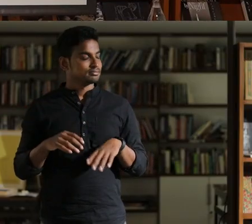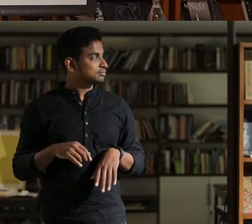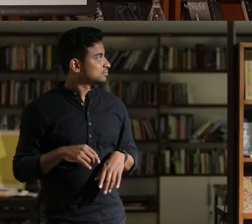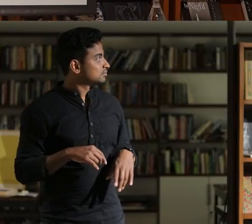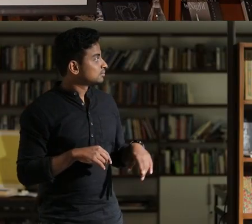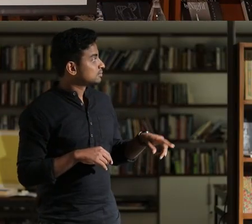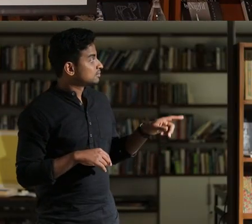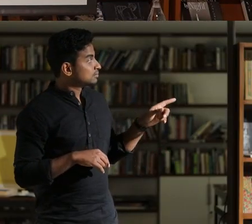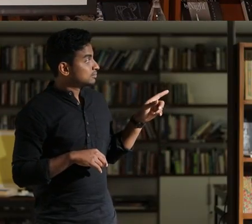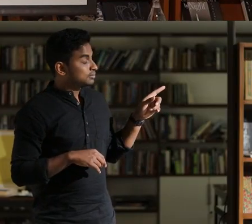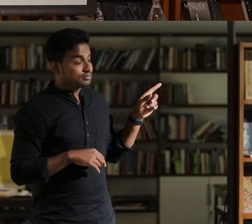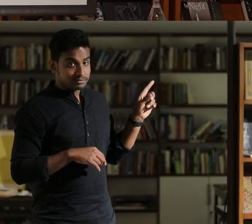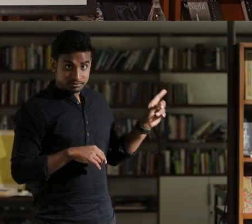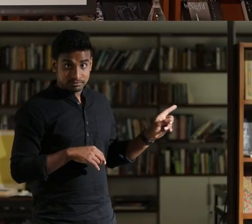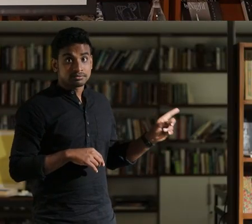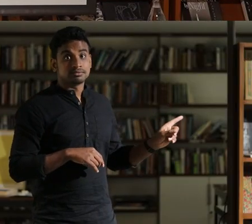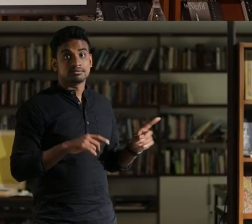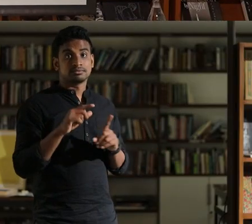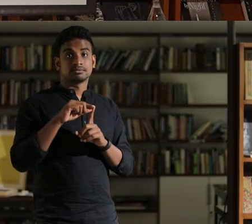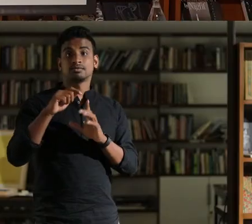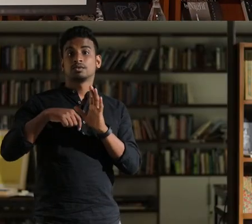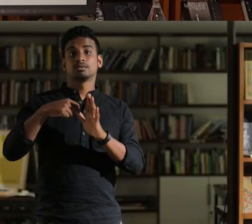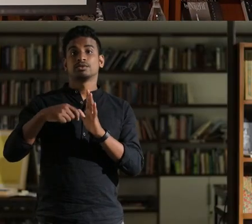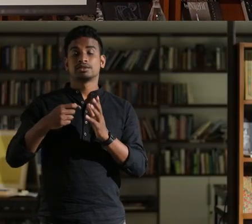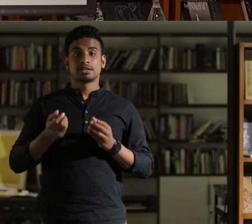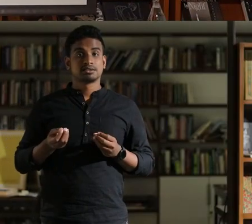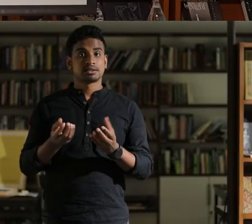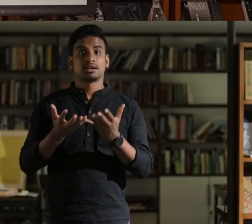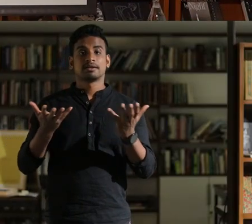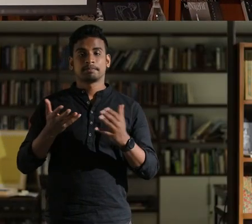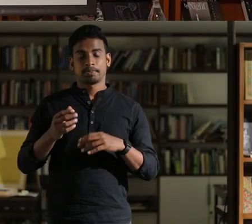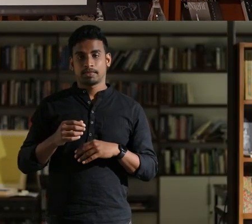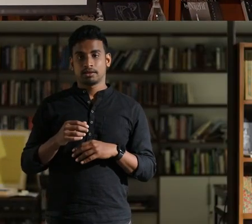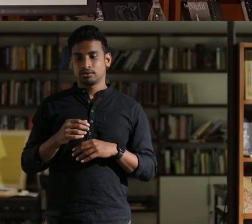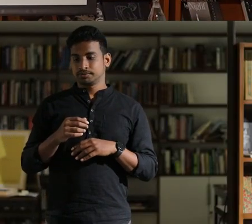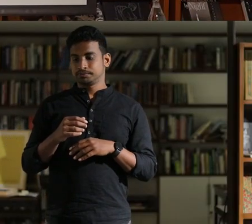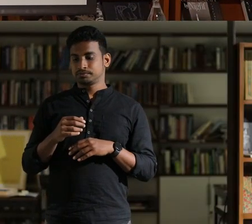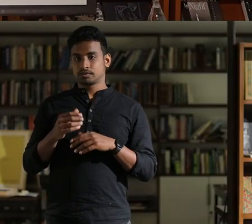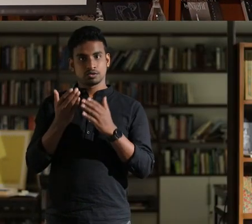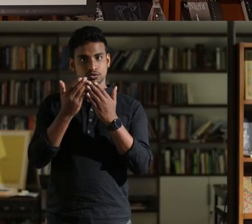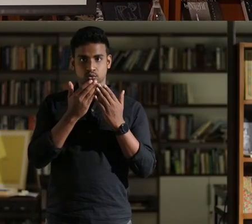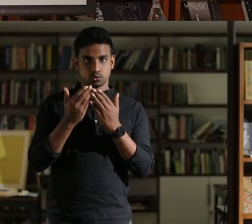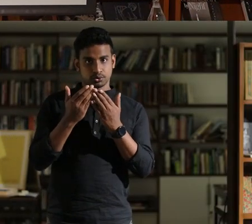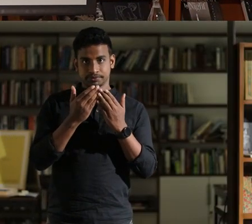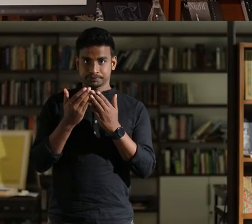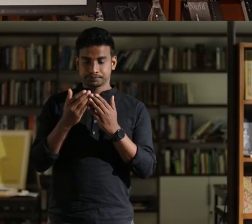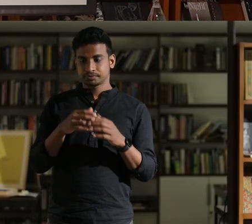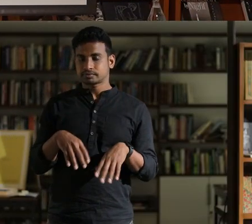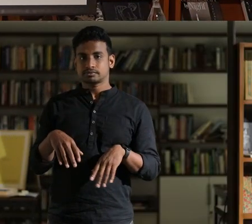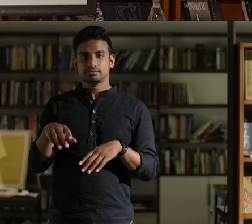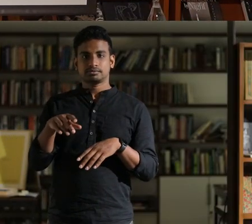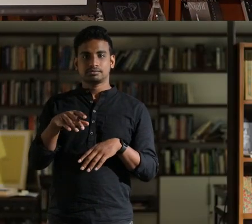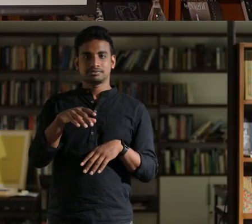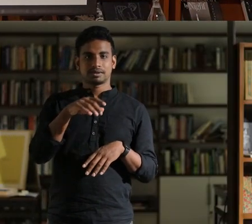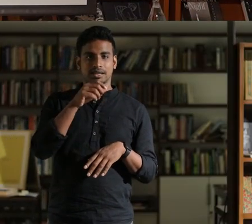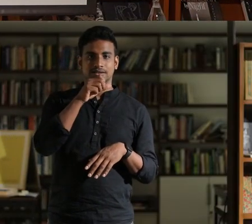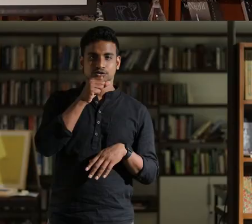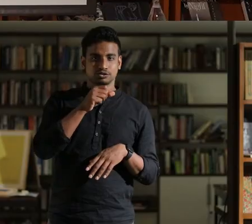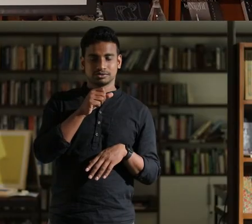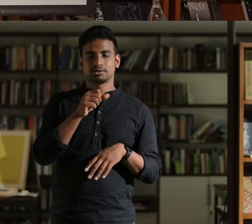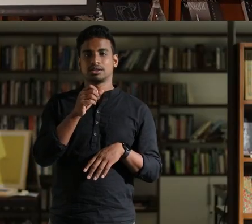this whole exercise began when teachers from middle schools and primary schools